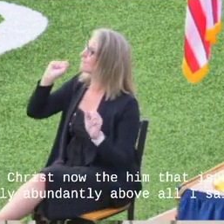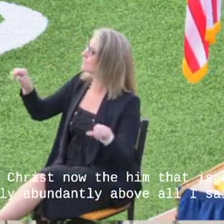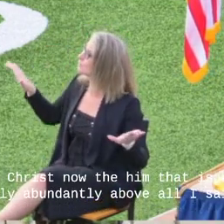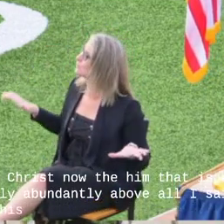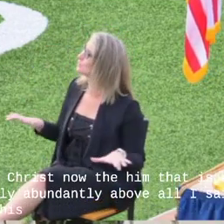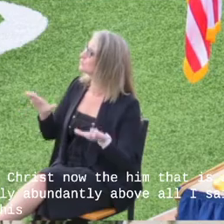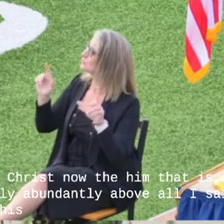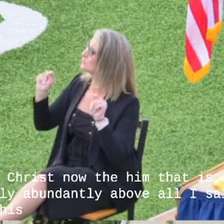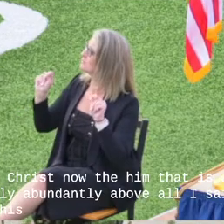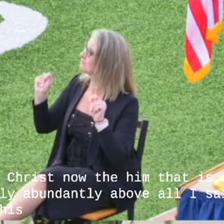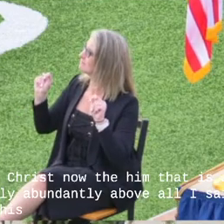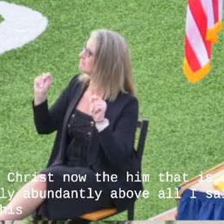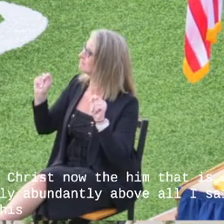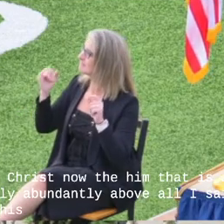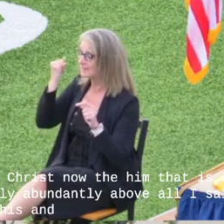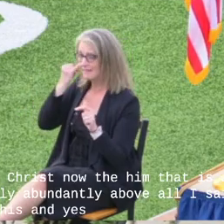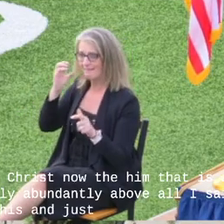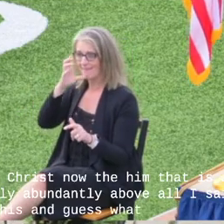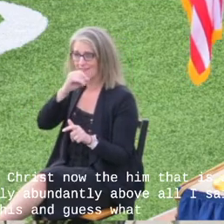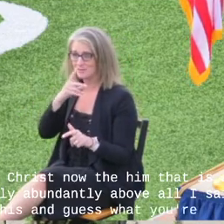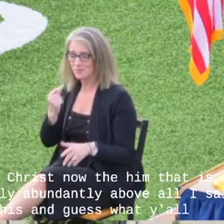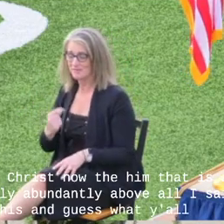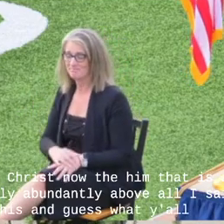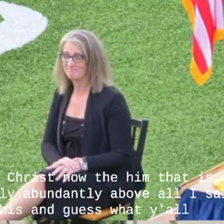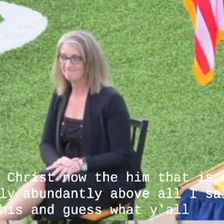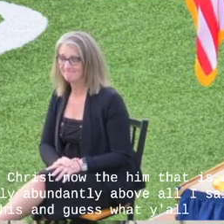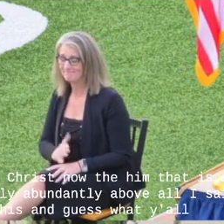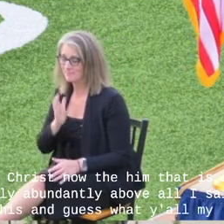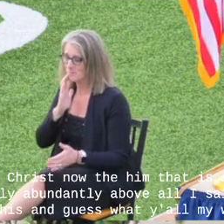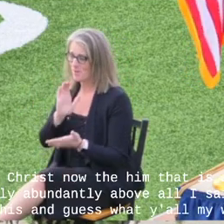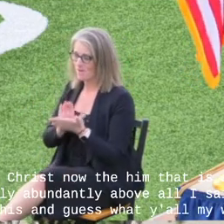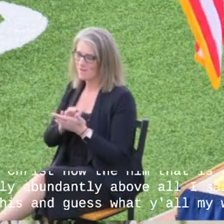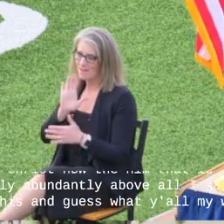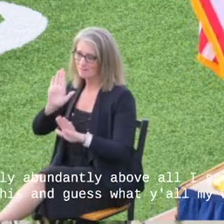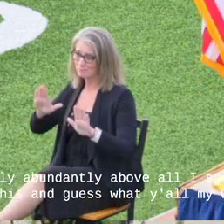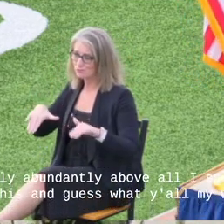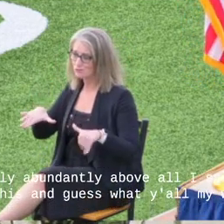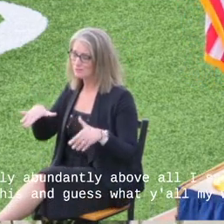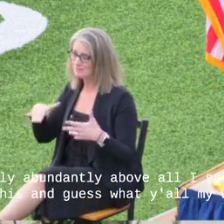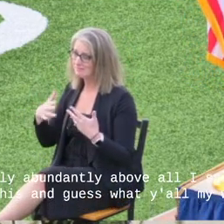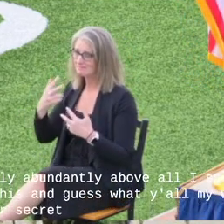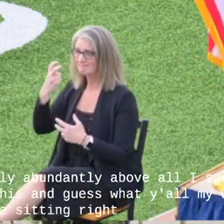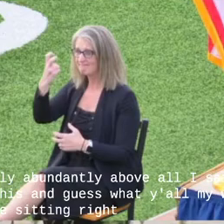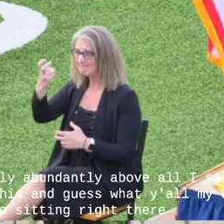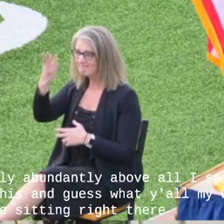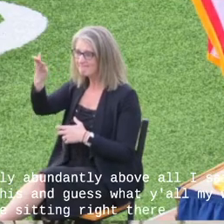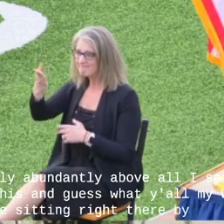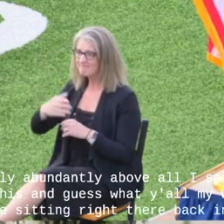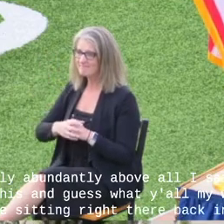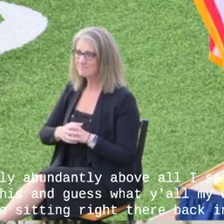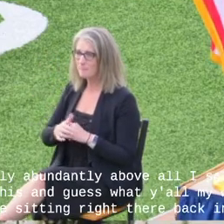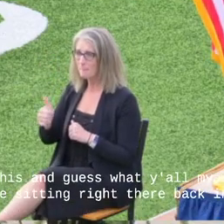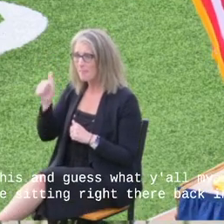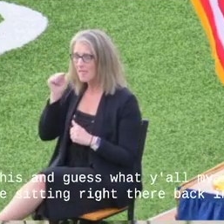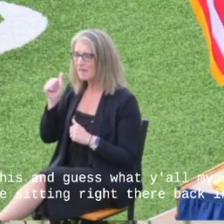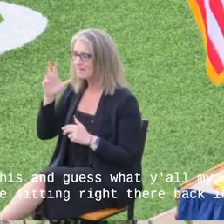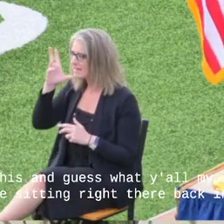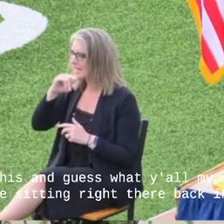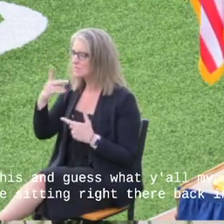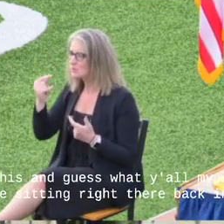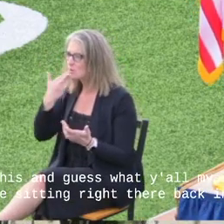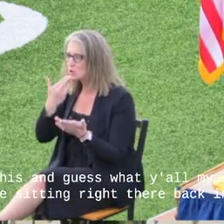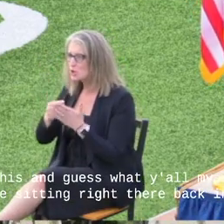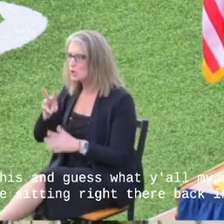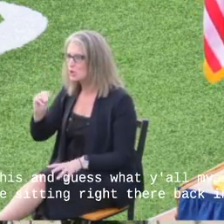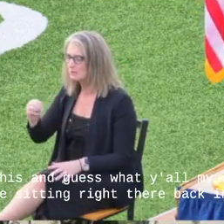do this, and guess what, y'all? My wife and my child are sitting right there back in the back. Guess what the good